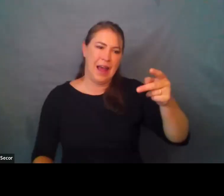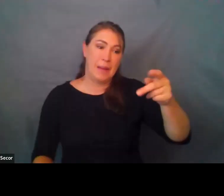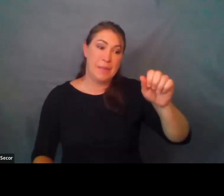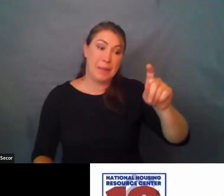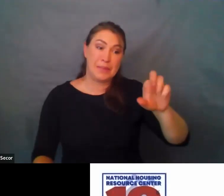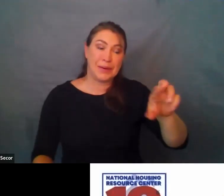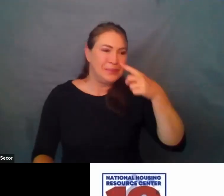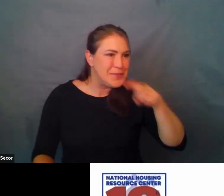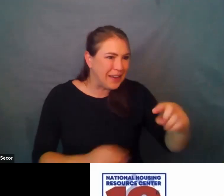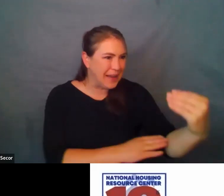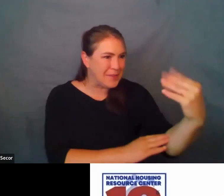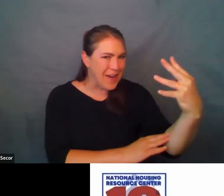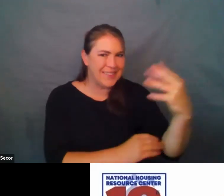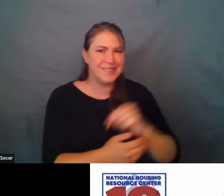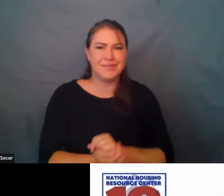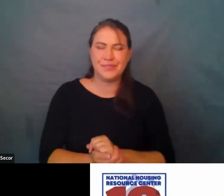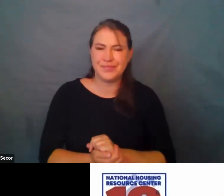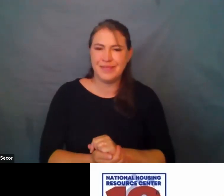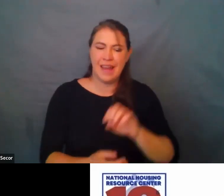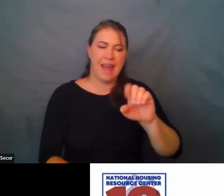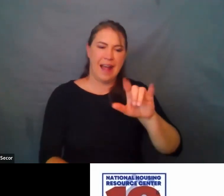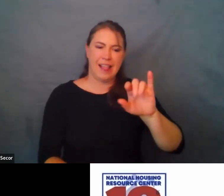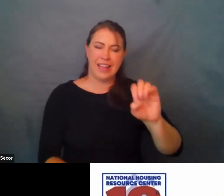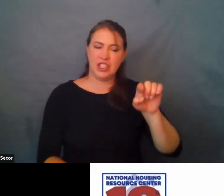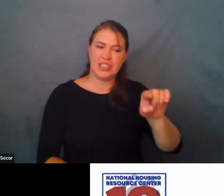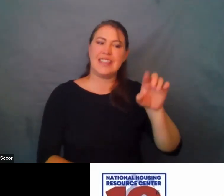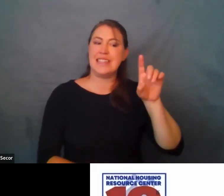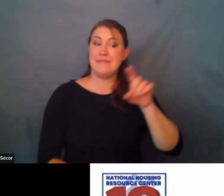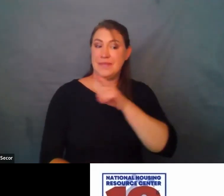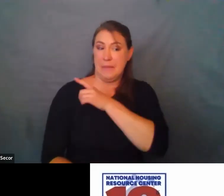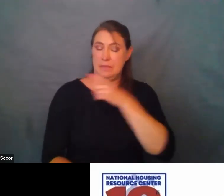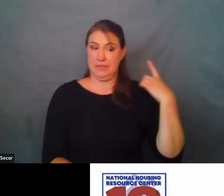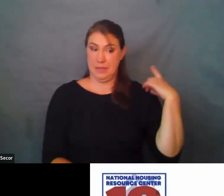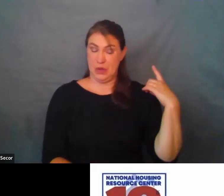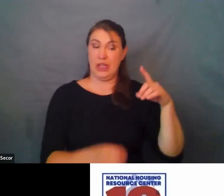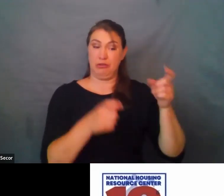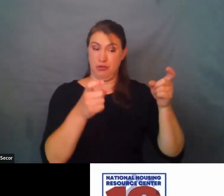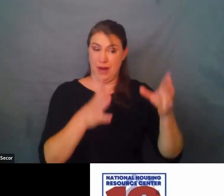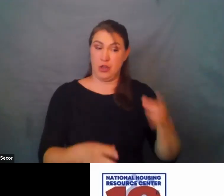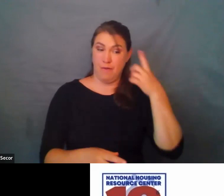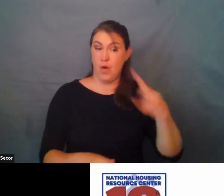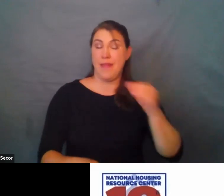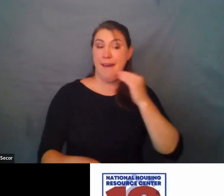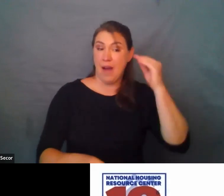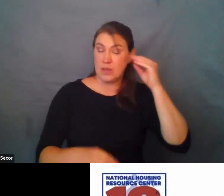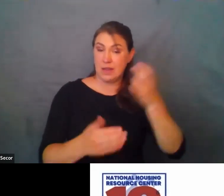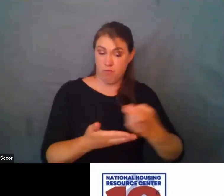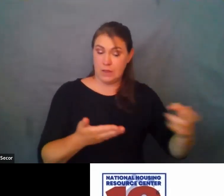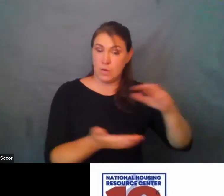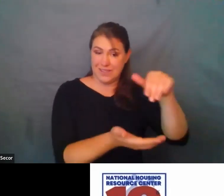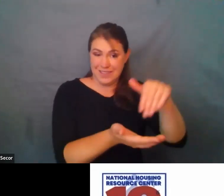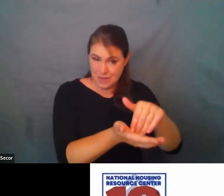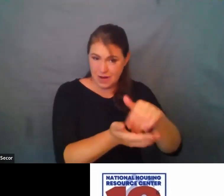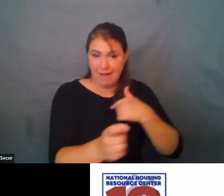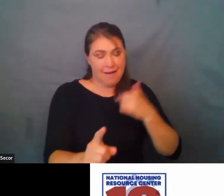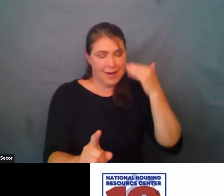on? Ellie is the Deputy Director of the National Housing Resource Center. I know that she's extremely well